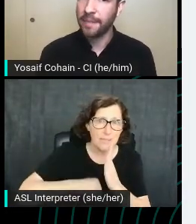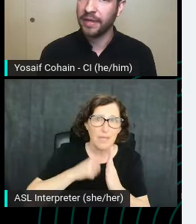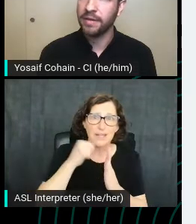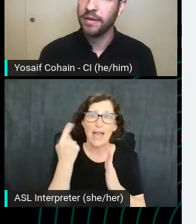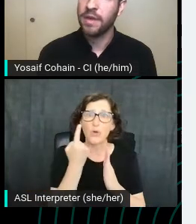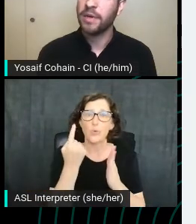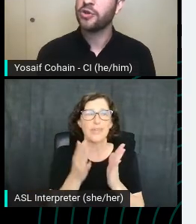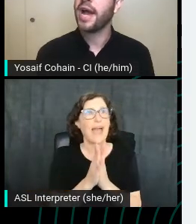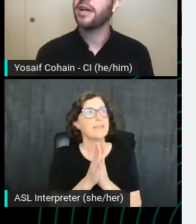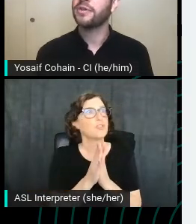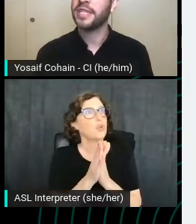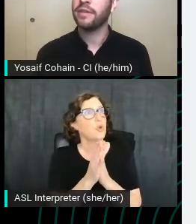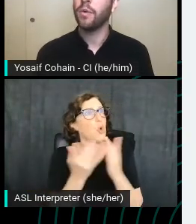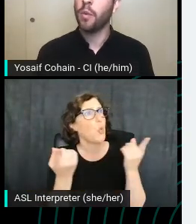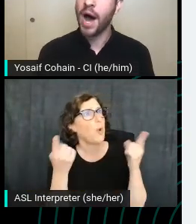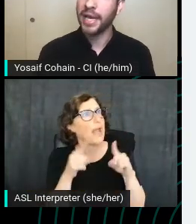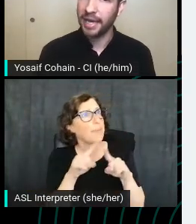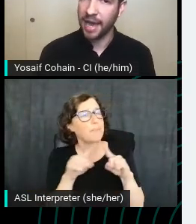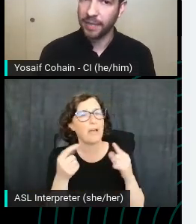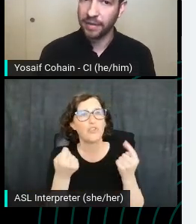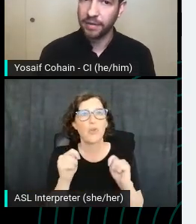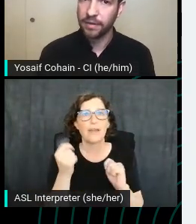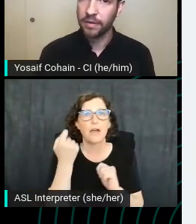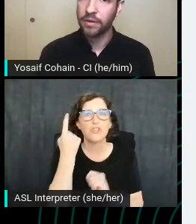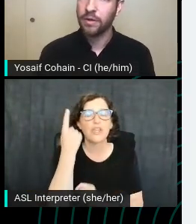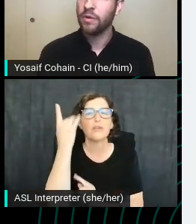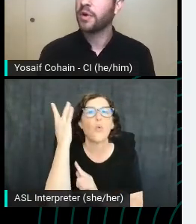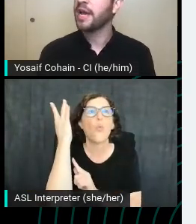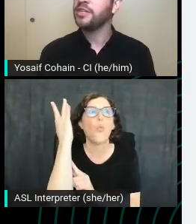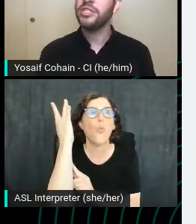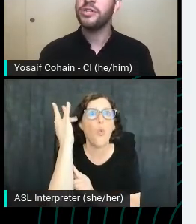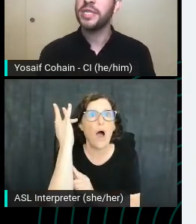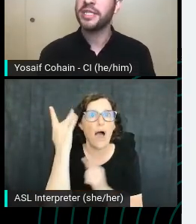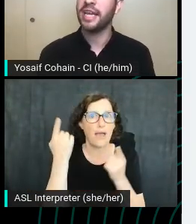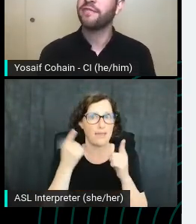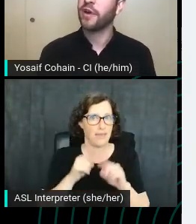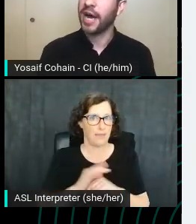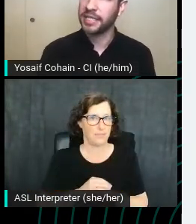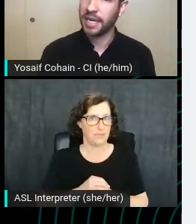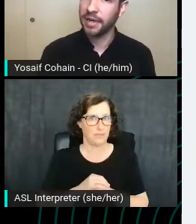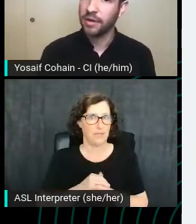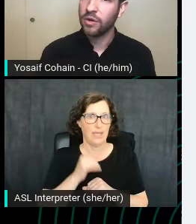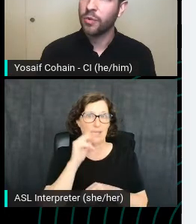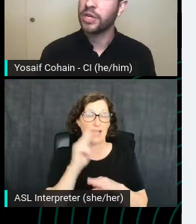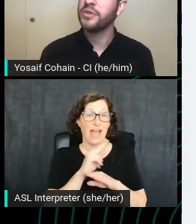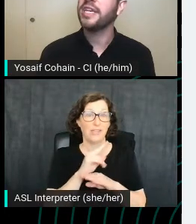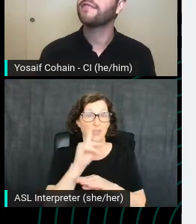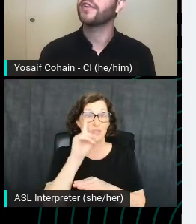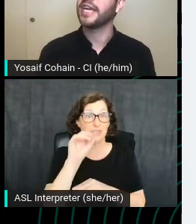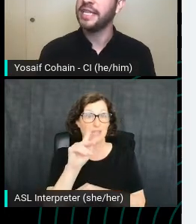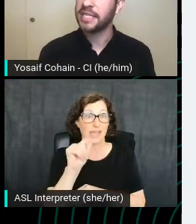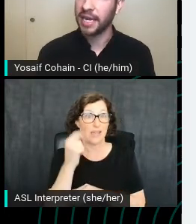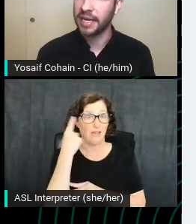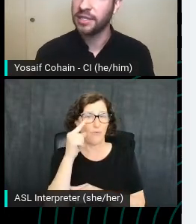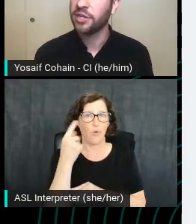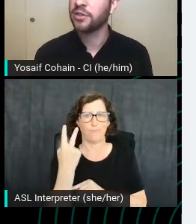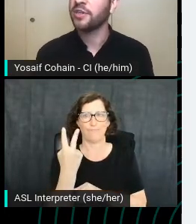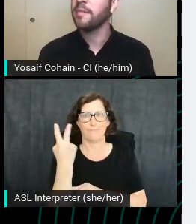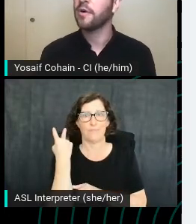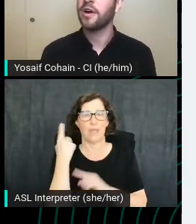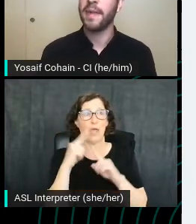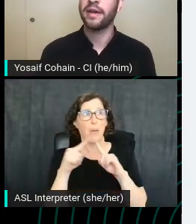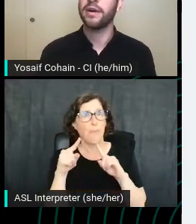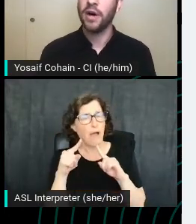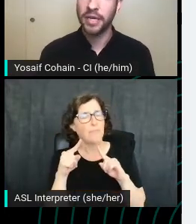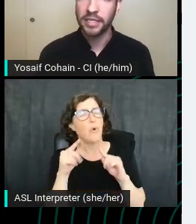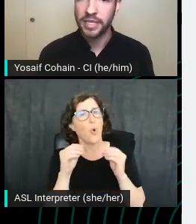what happened, but try to understand why it happened. We're not just using data for hindsight, we're using it for insight into learning